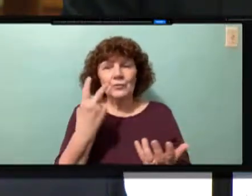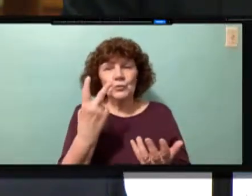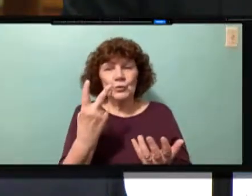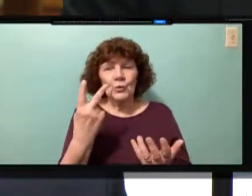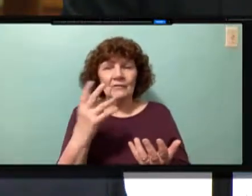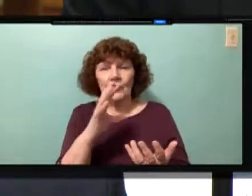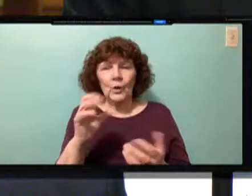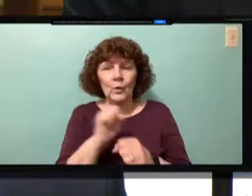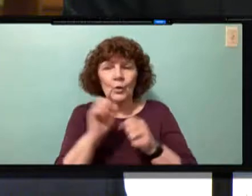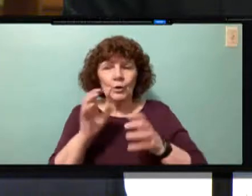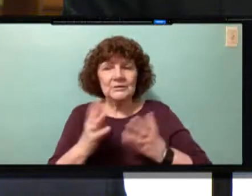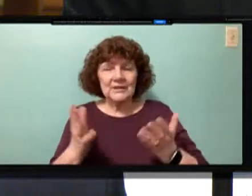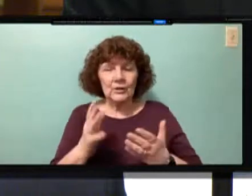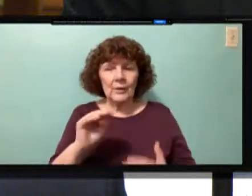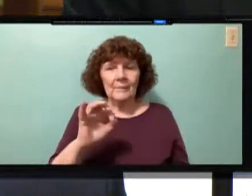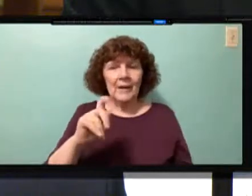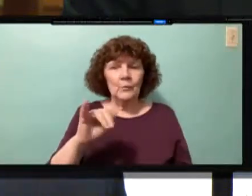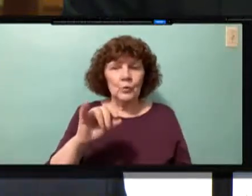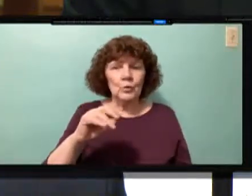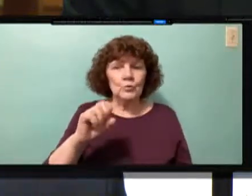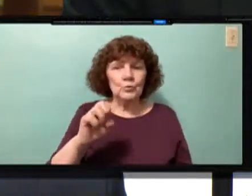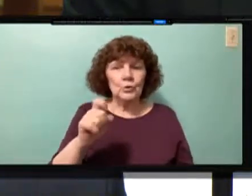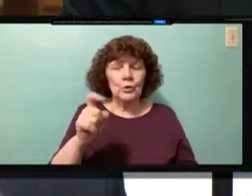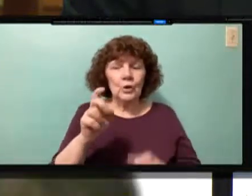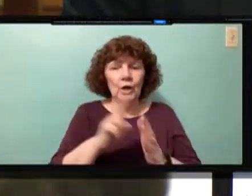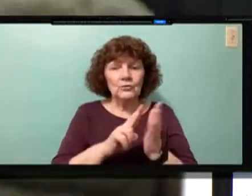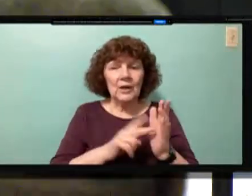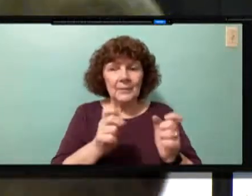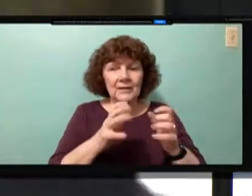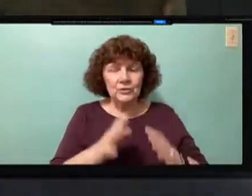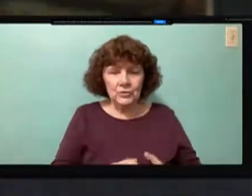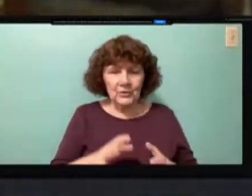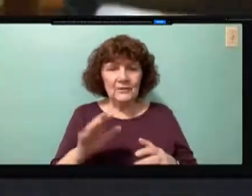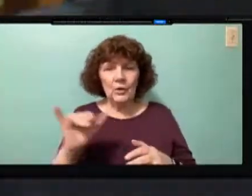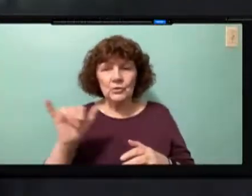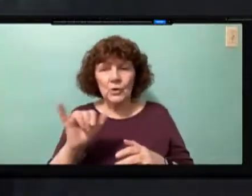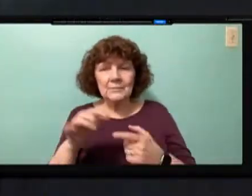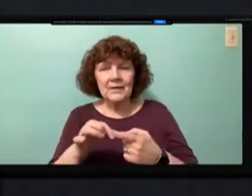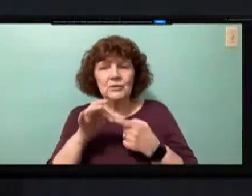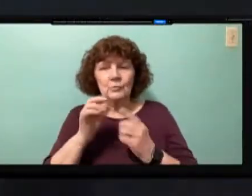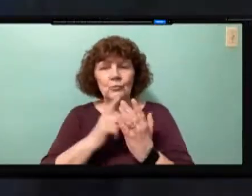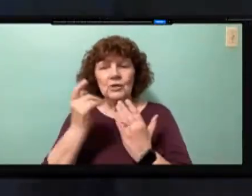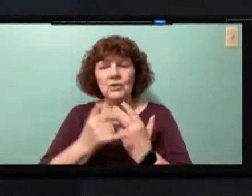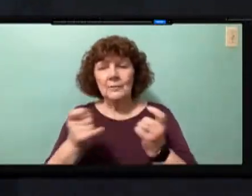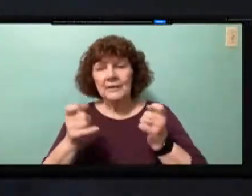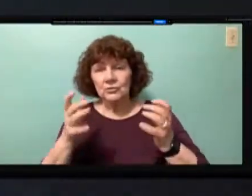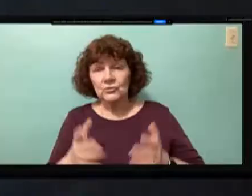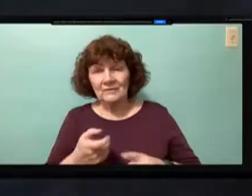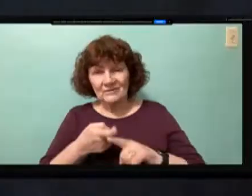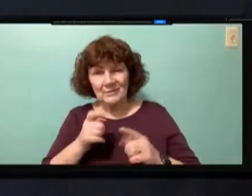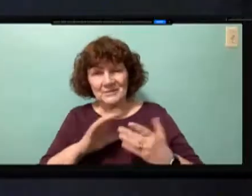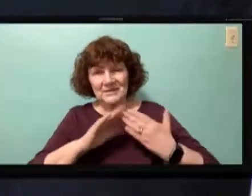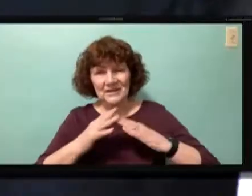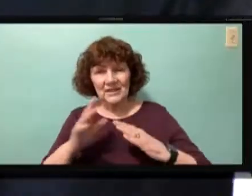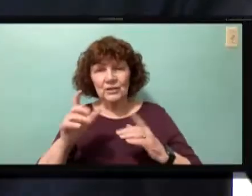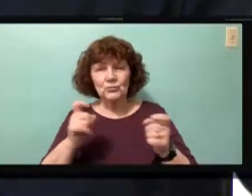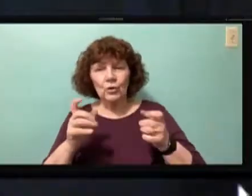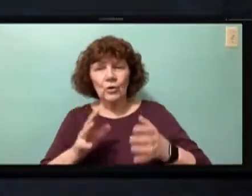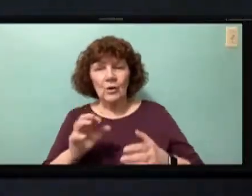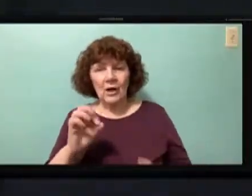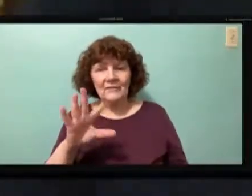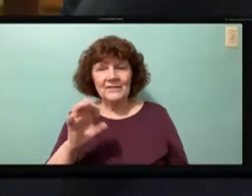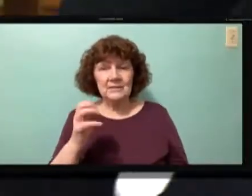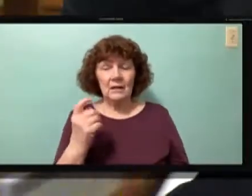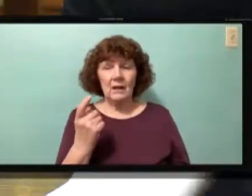contracts manager, and Andrew DeWitt is a special projects manager in the City Controller's Office. So late last year, we were